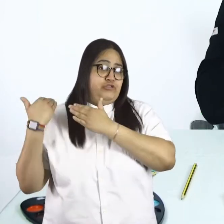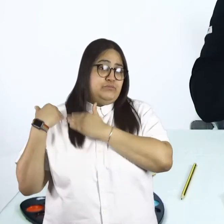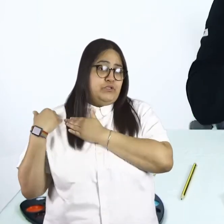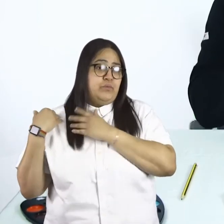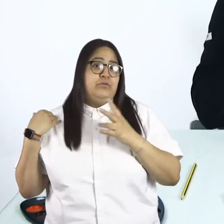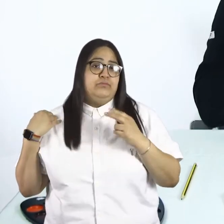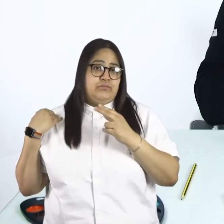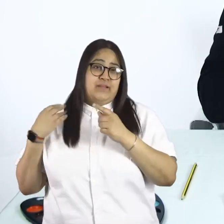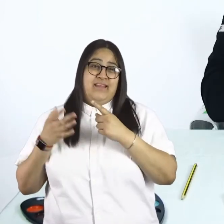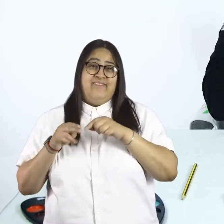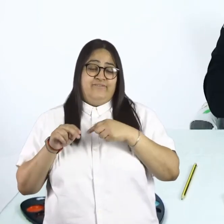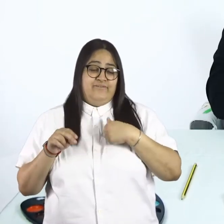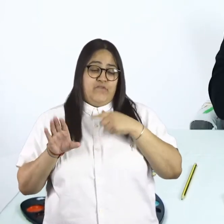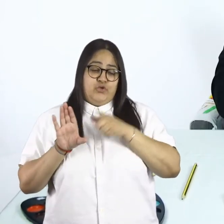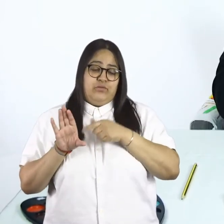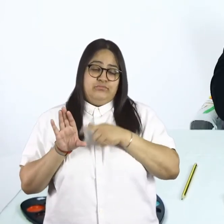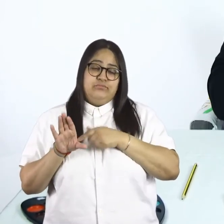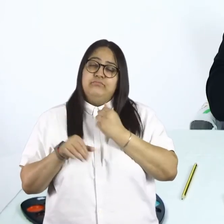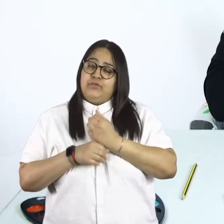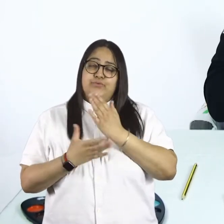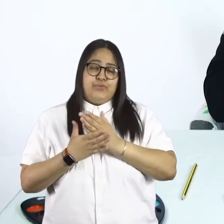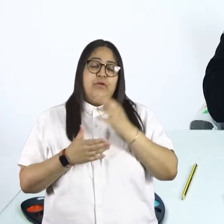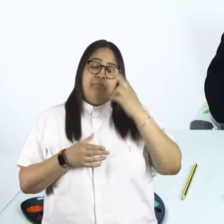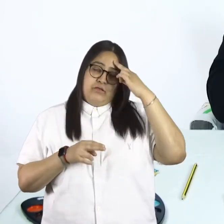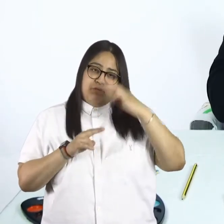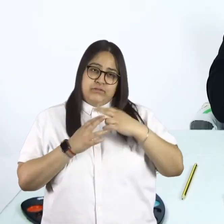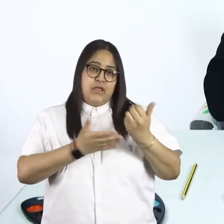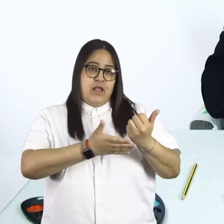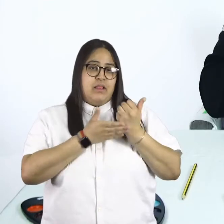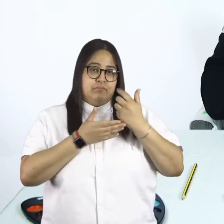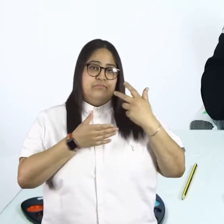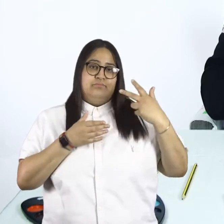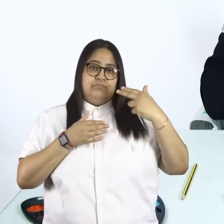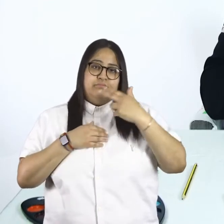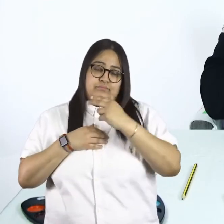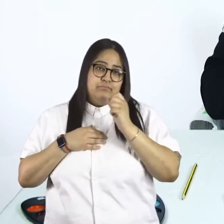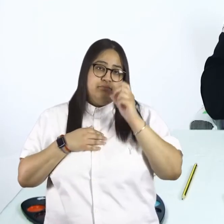to, have a parent or a legal guardian help you.